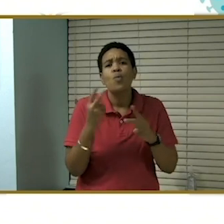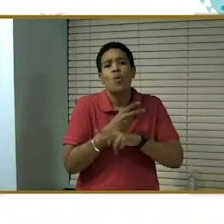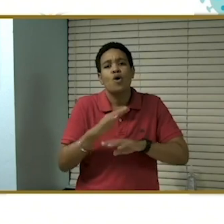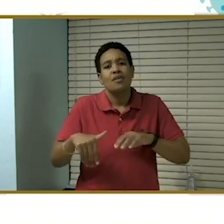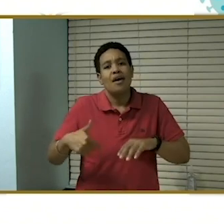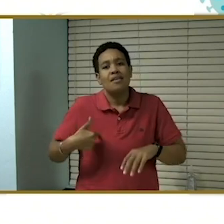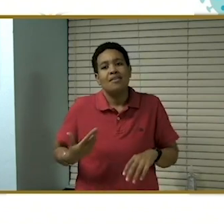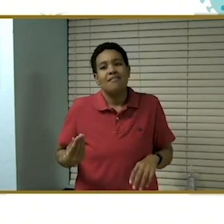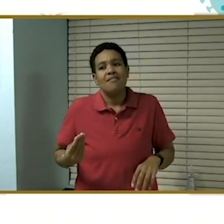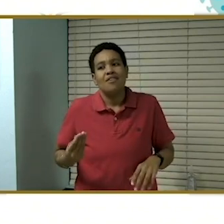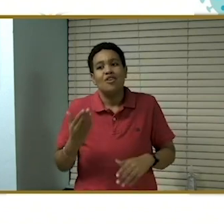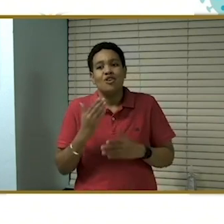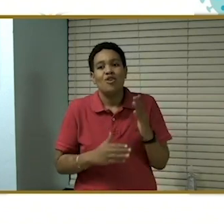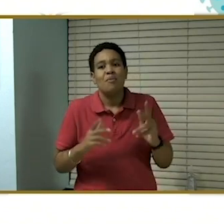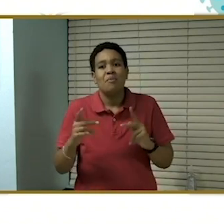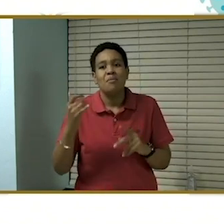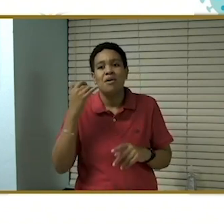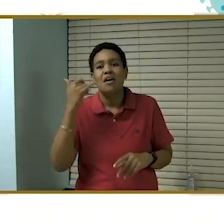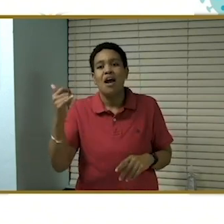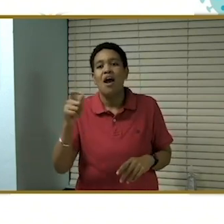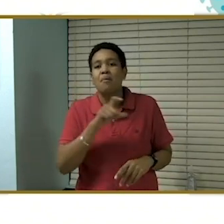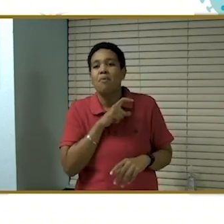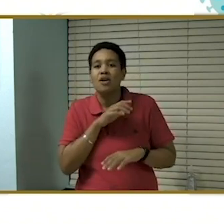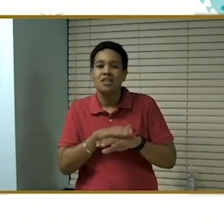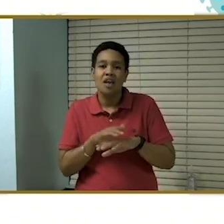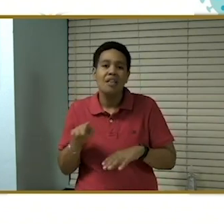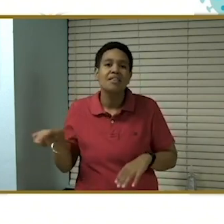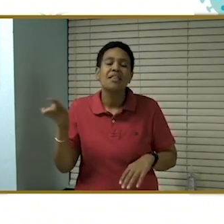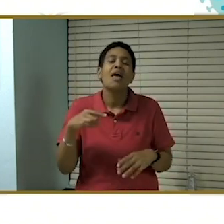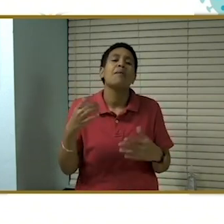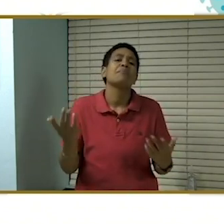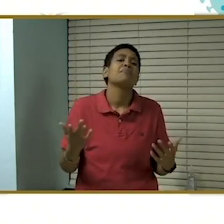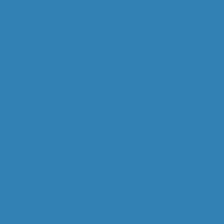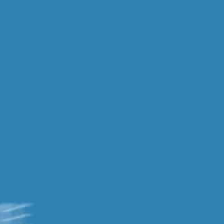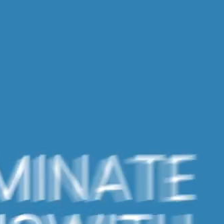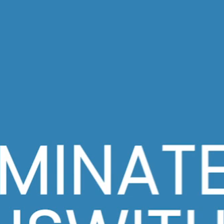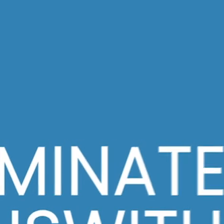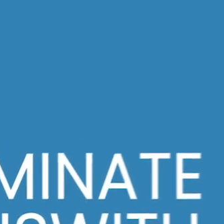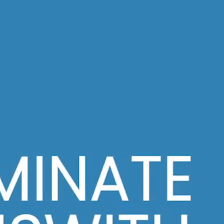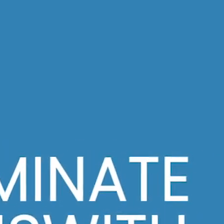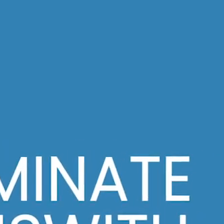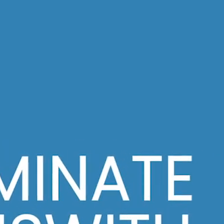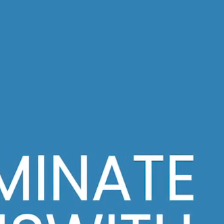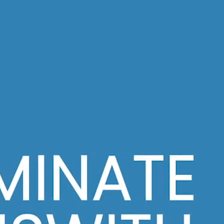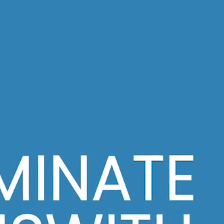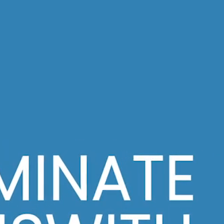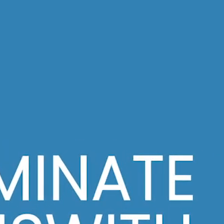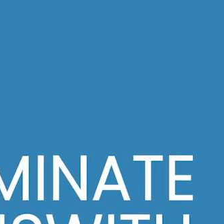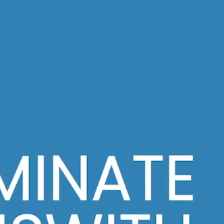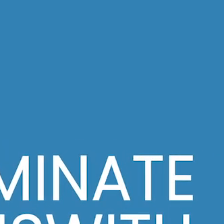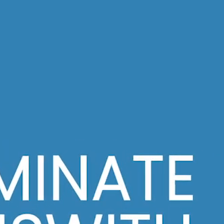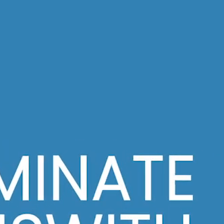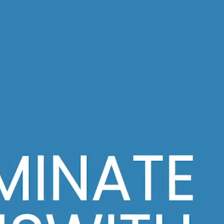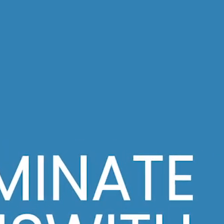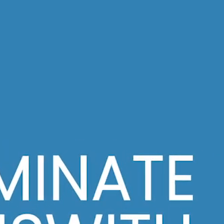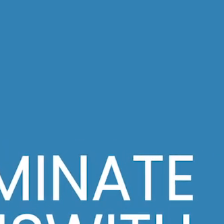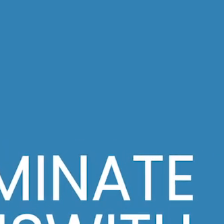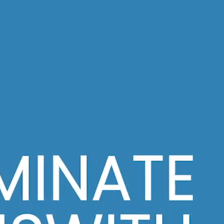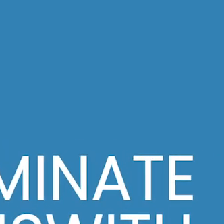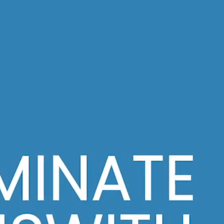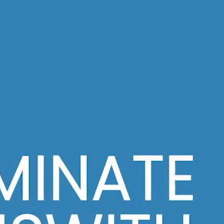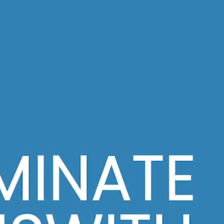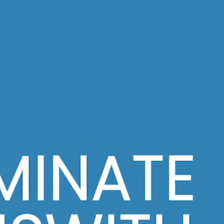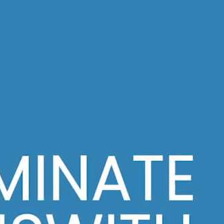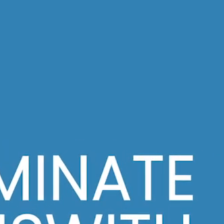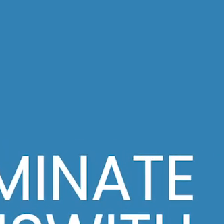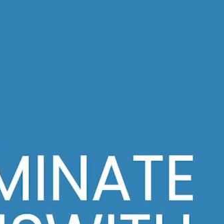through even worse than what I'm going through. Persons are calling police on them as well. Do not allow your fear of COVID-19 to rob